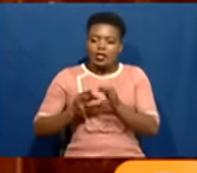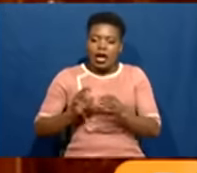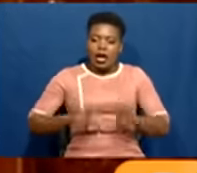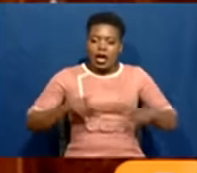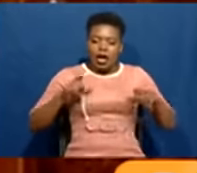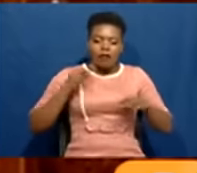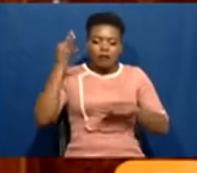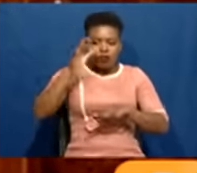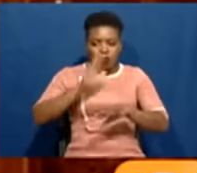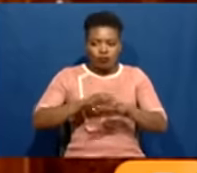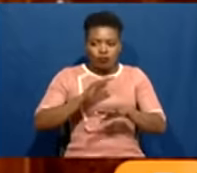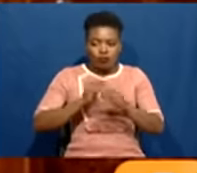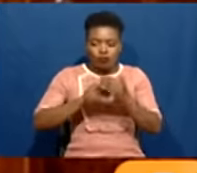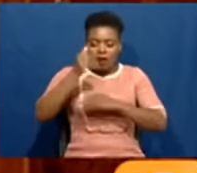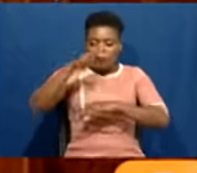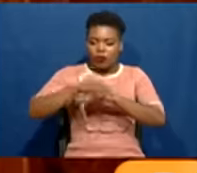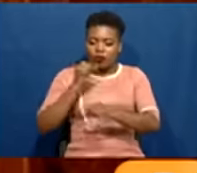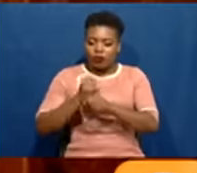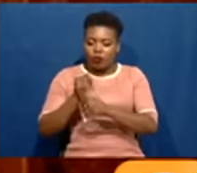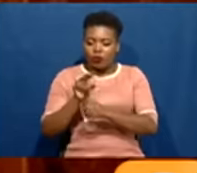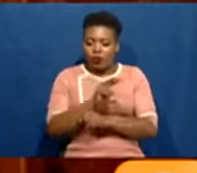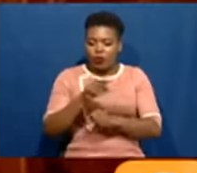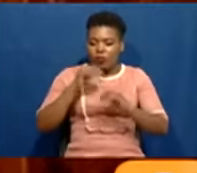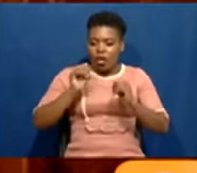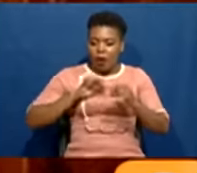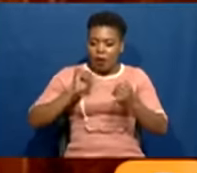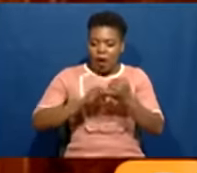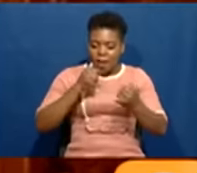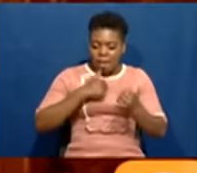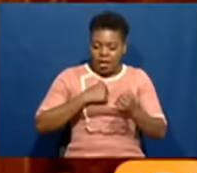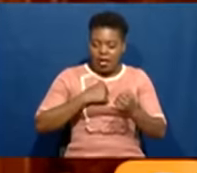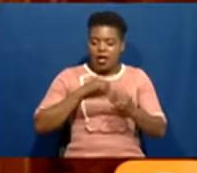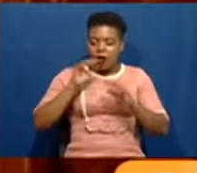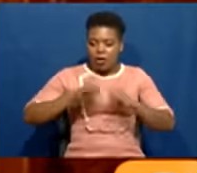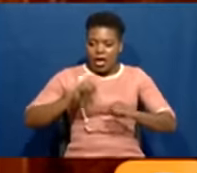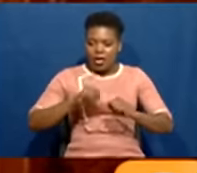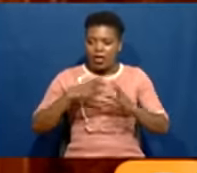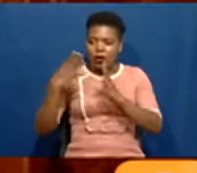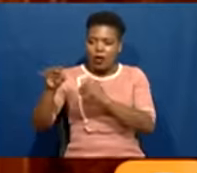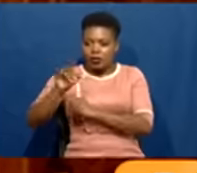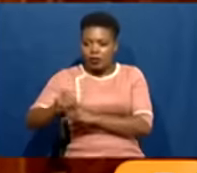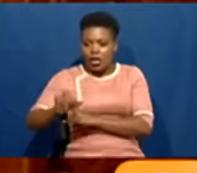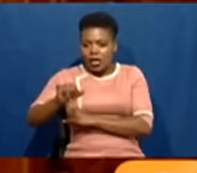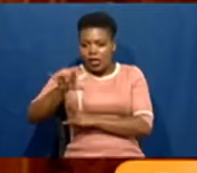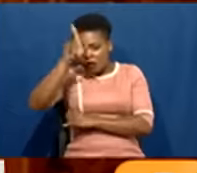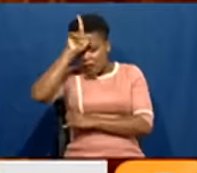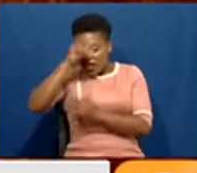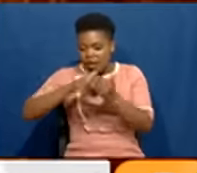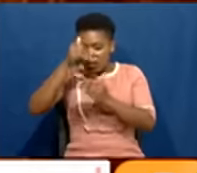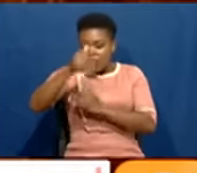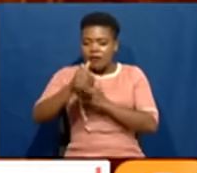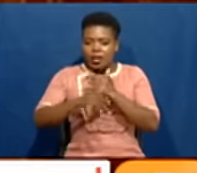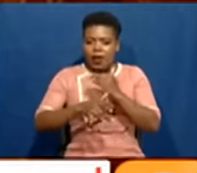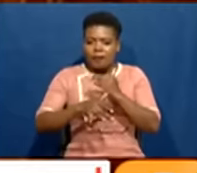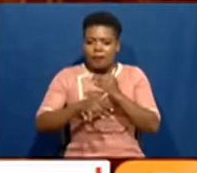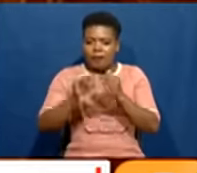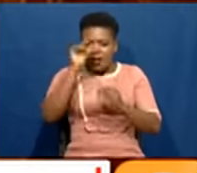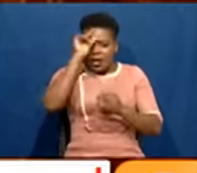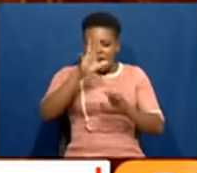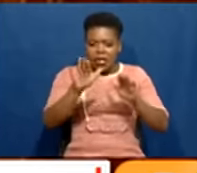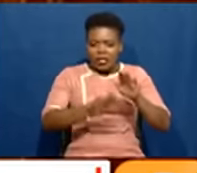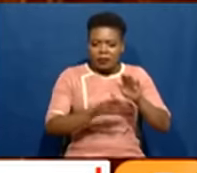that job. So we agreed, we relocated to our home. So after we were disappointed,